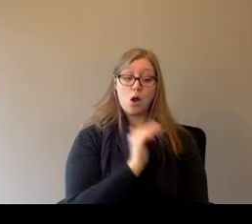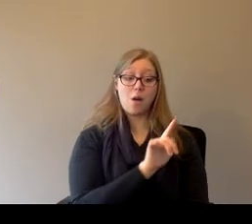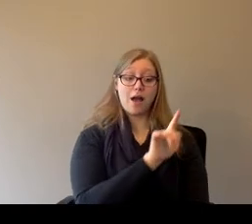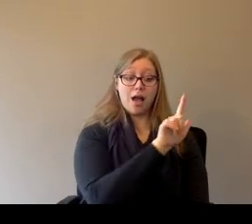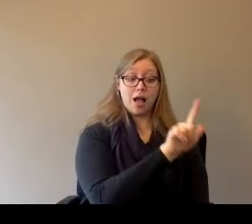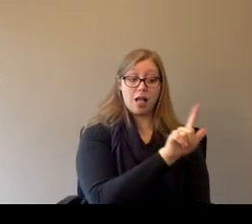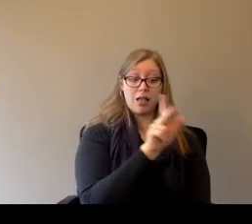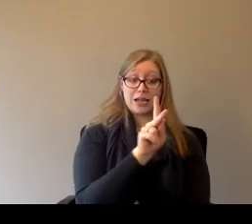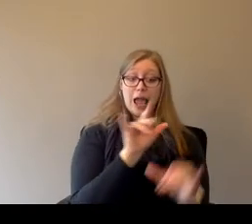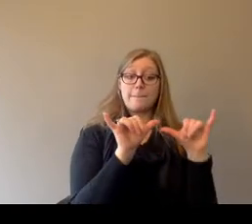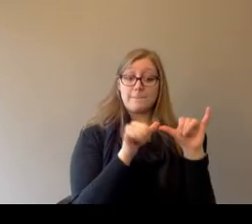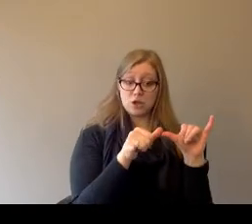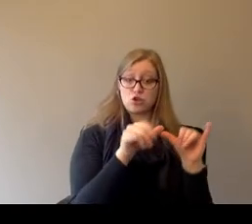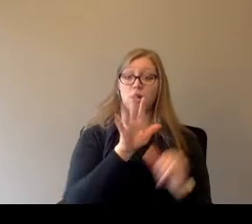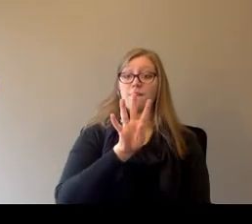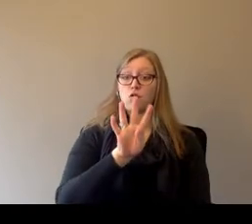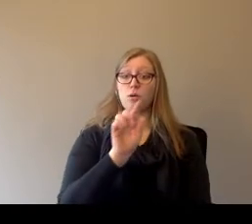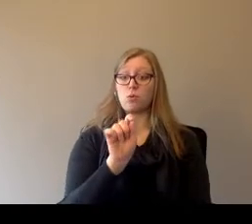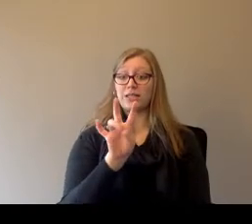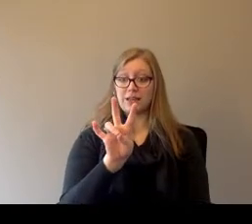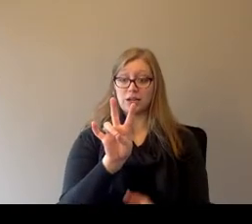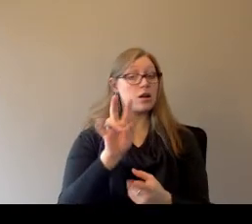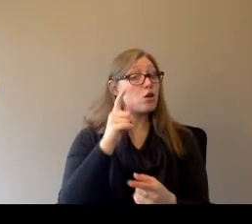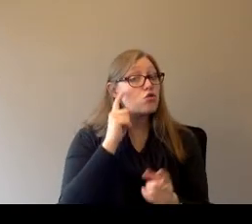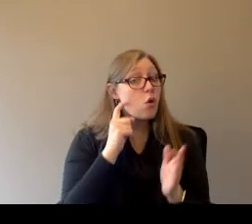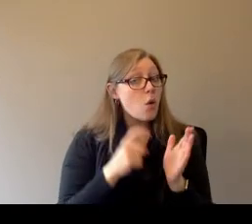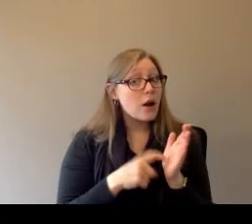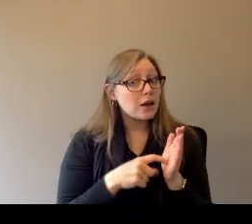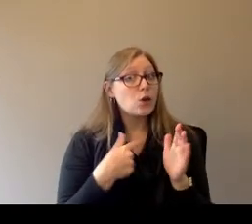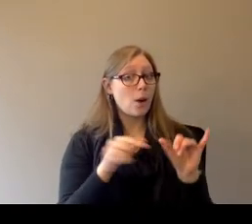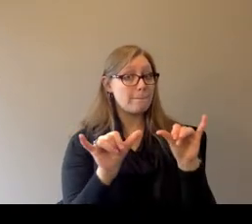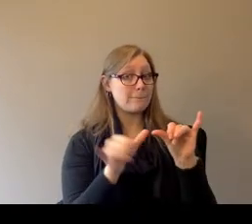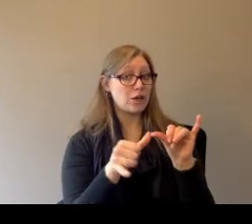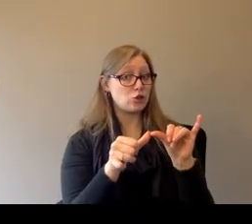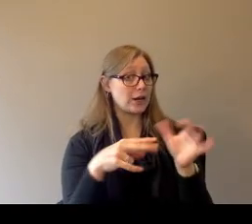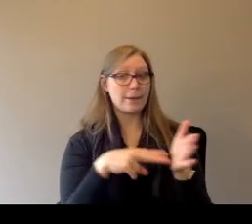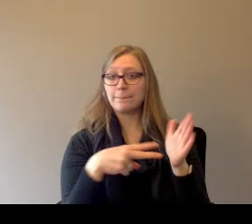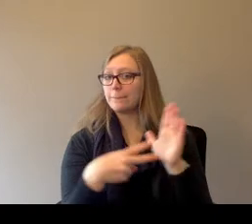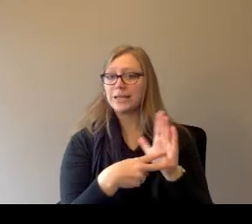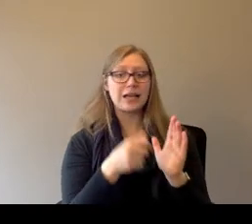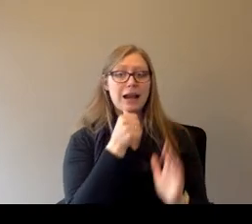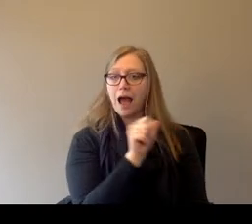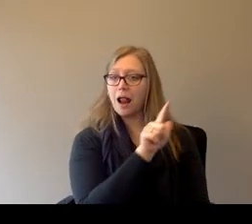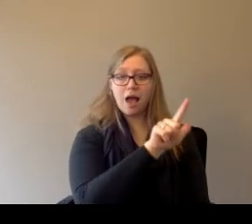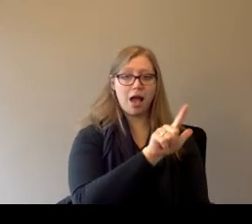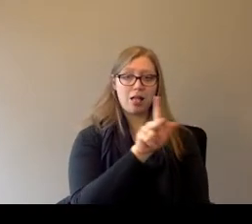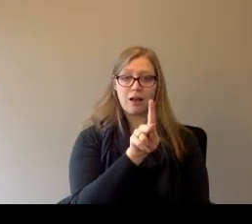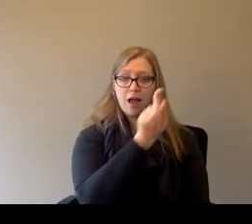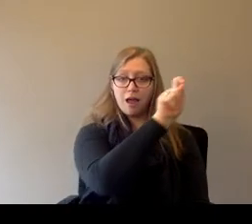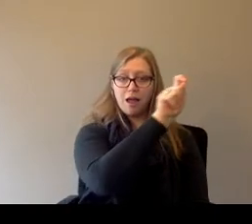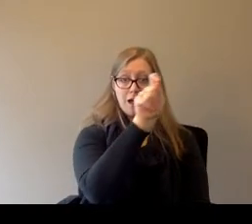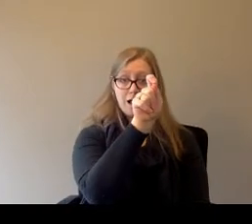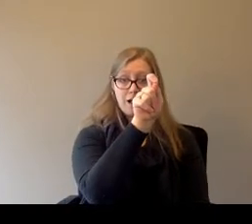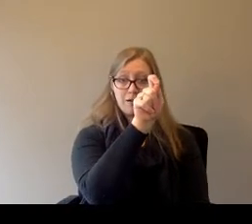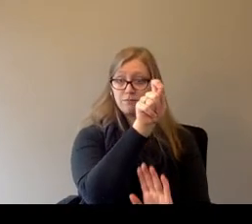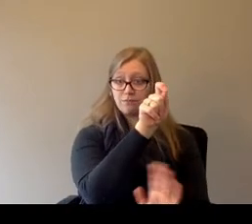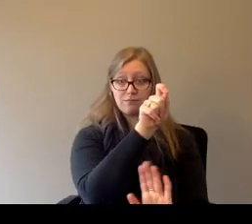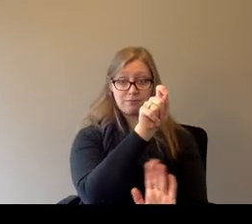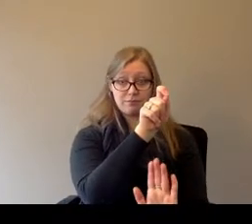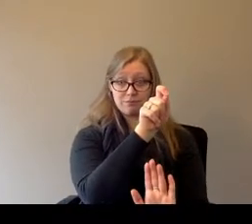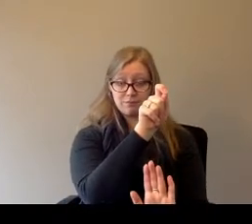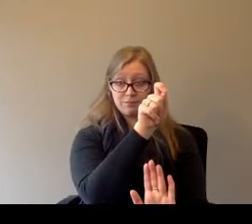is 4.7 in measure. Notice we did not put the segment bar over the top because we're talking about distance or